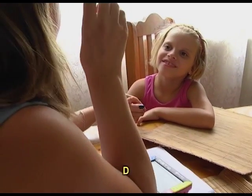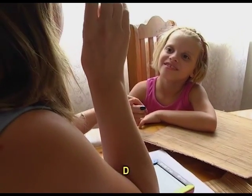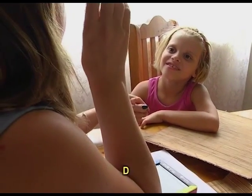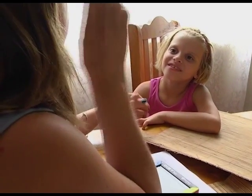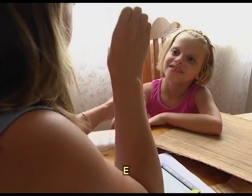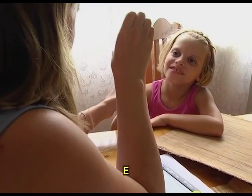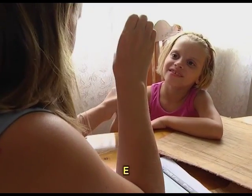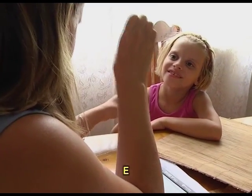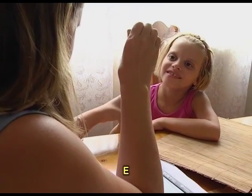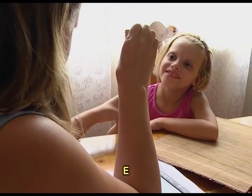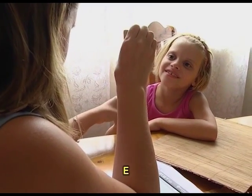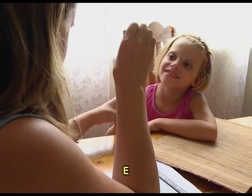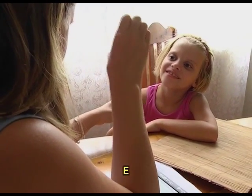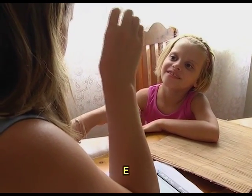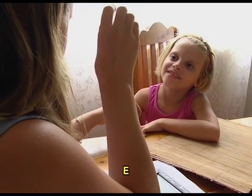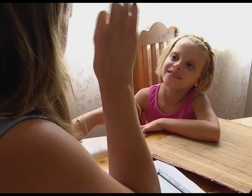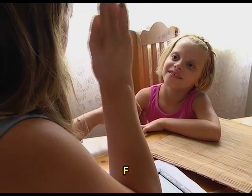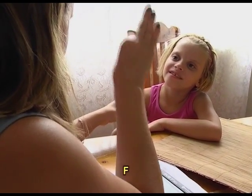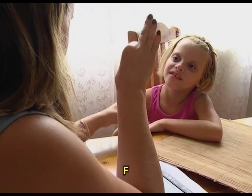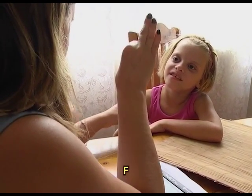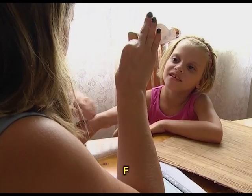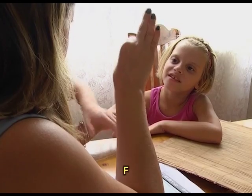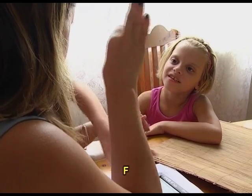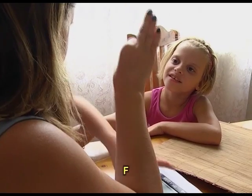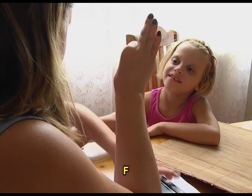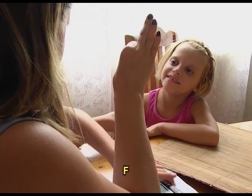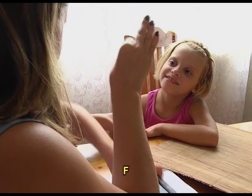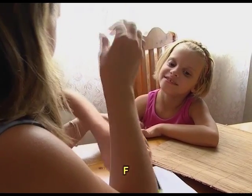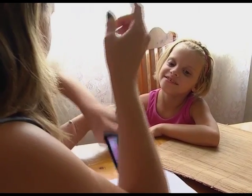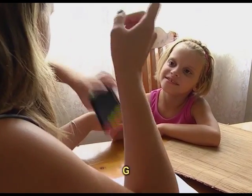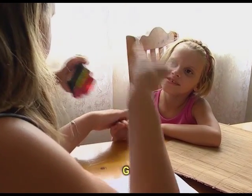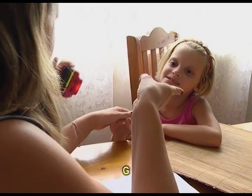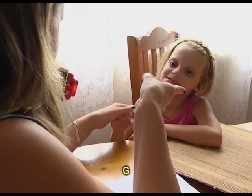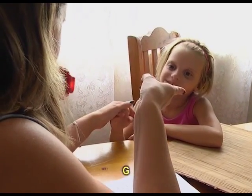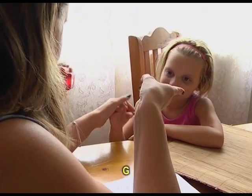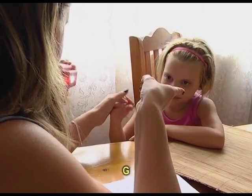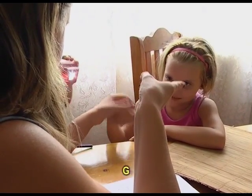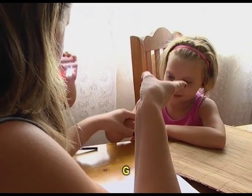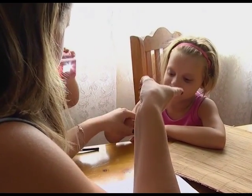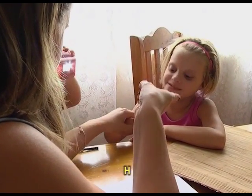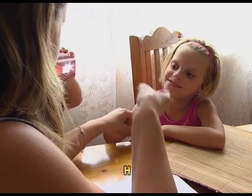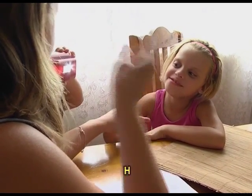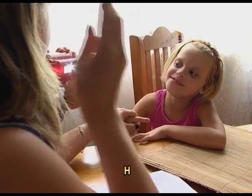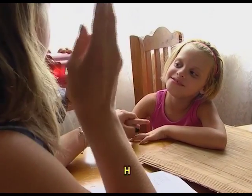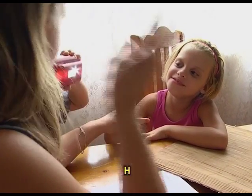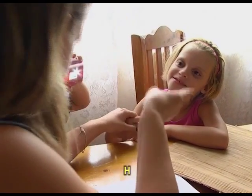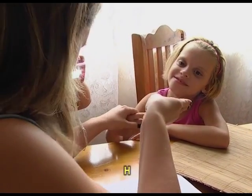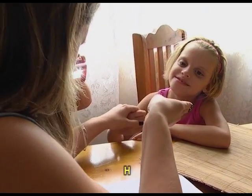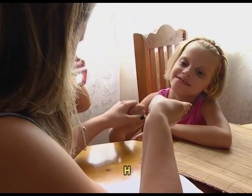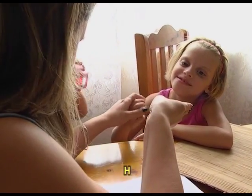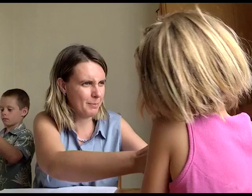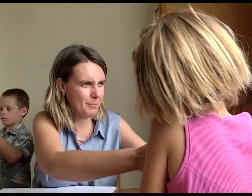D, D, E, F, G, H.